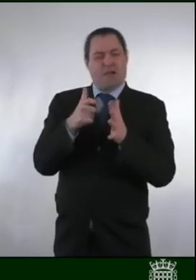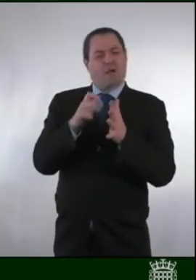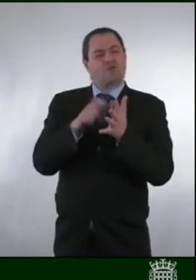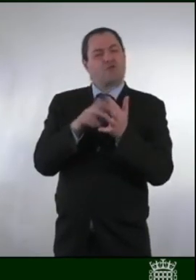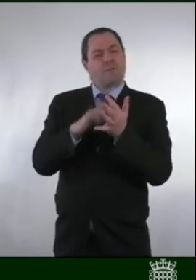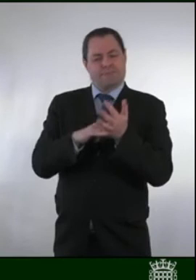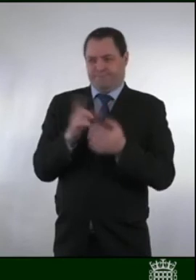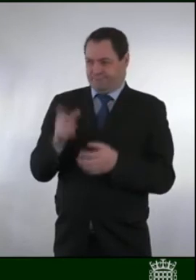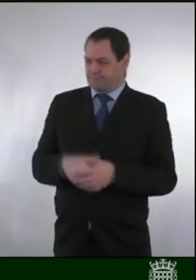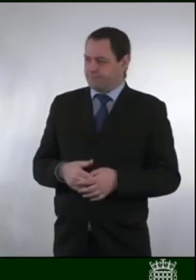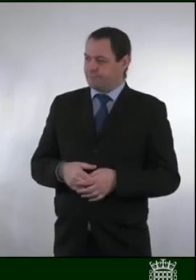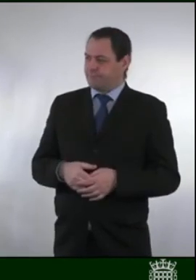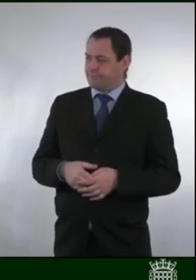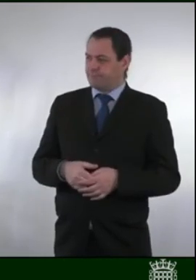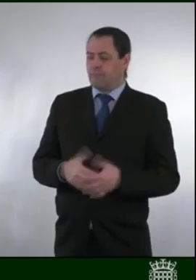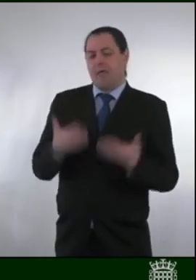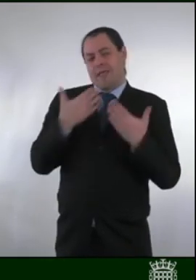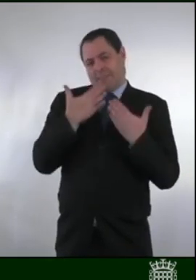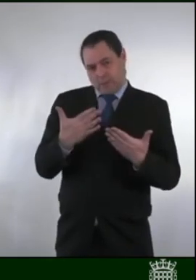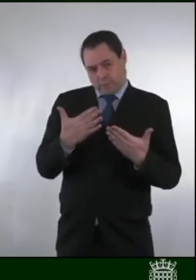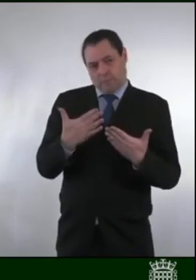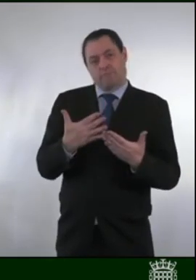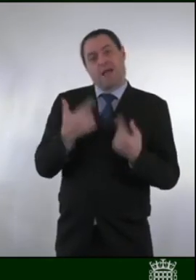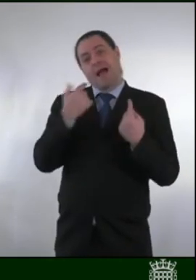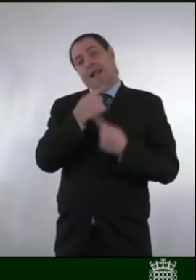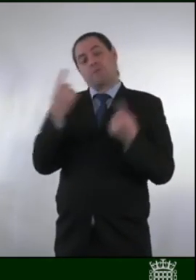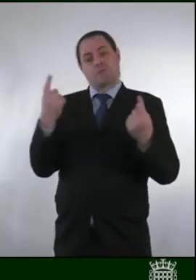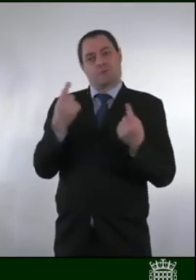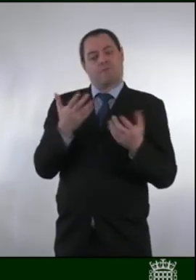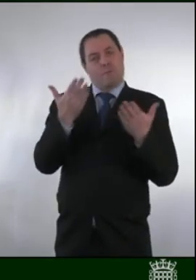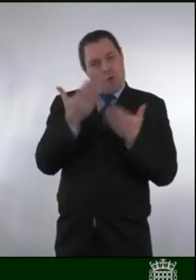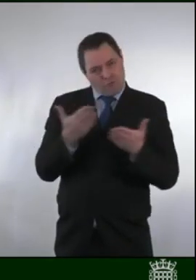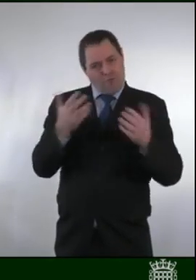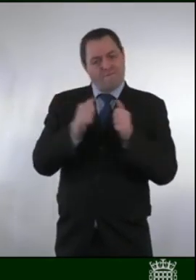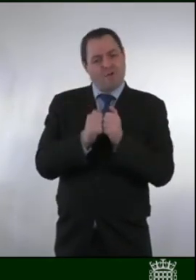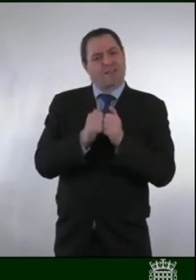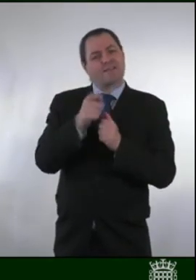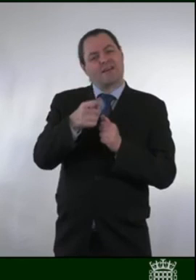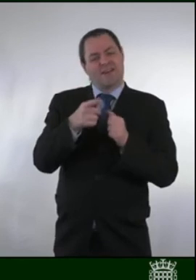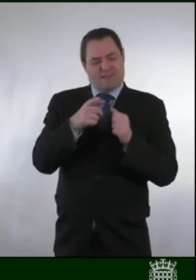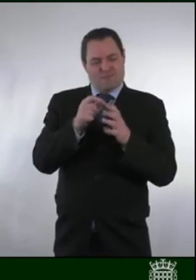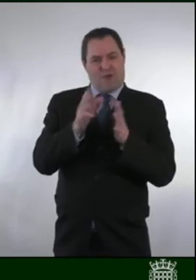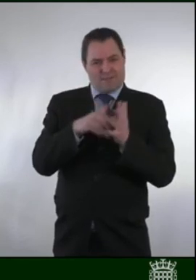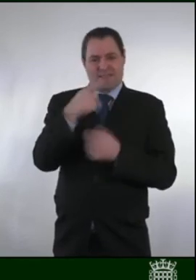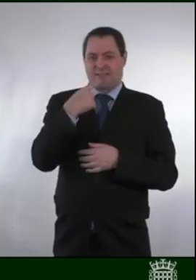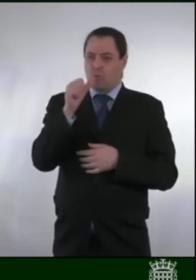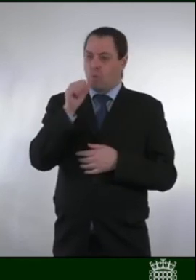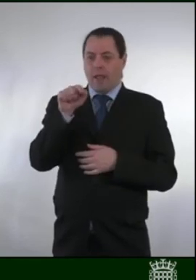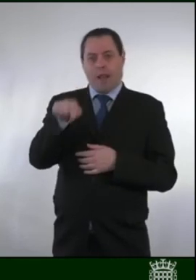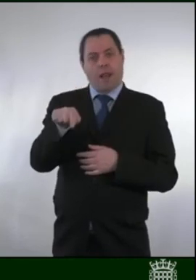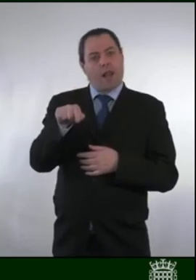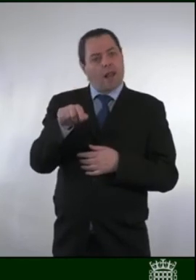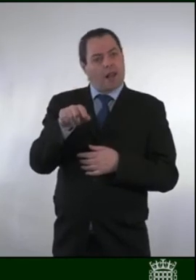Thank you, Mr. Speaker. The announcement by my right honourable friend, the Prime Minister, that the G7 summit is to take place in Carbis Bay in June presents